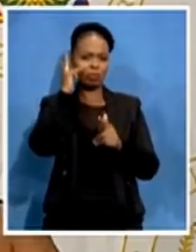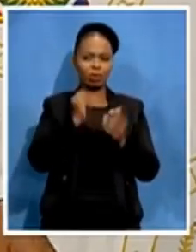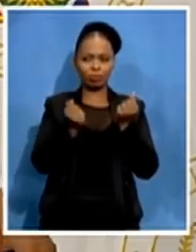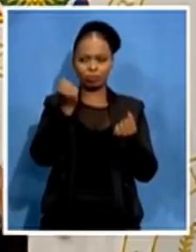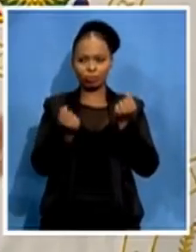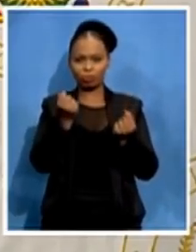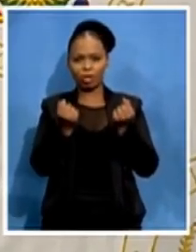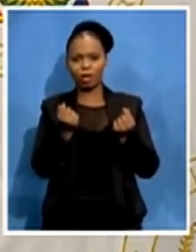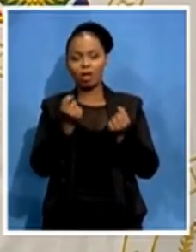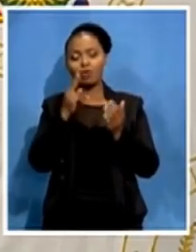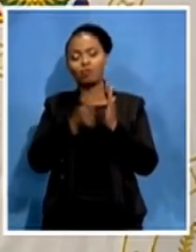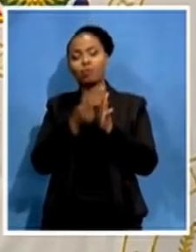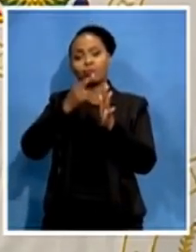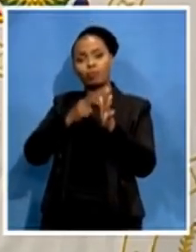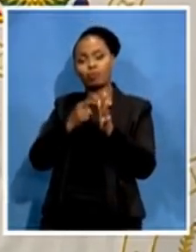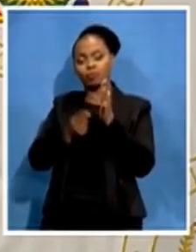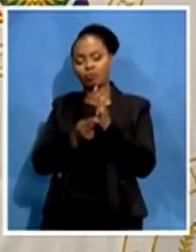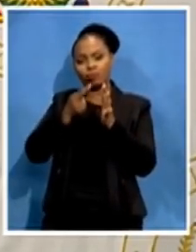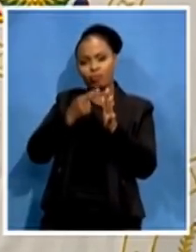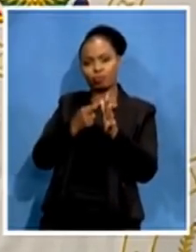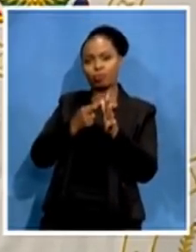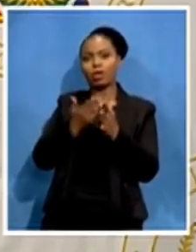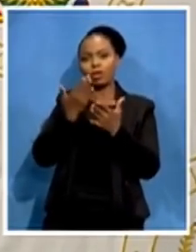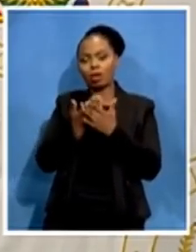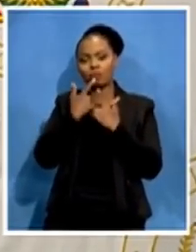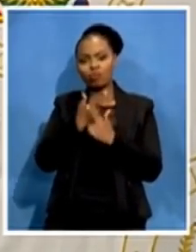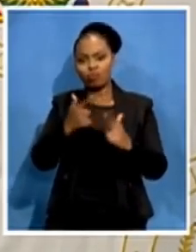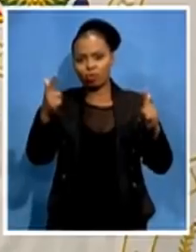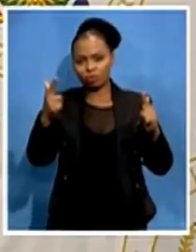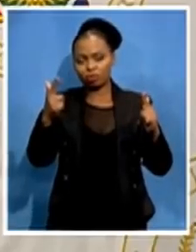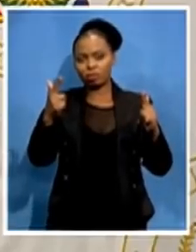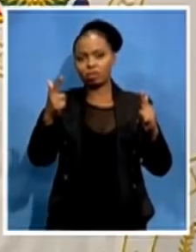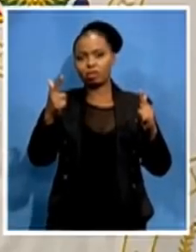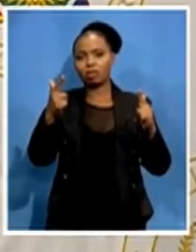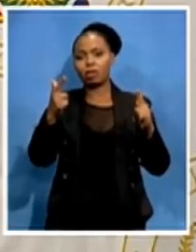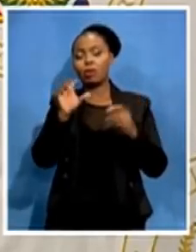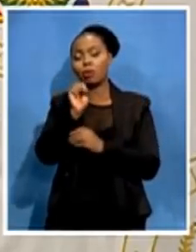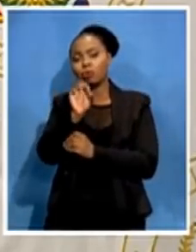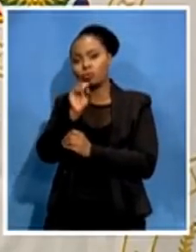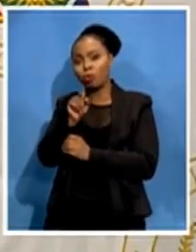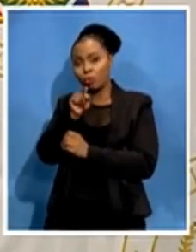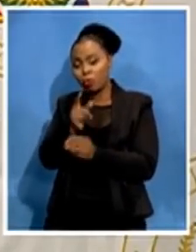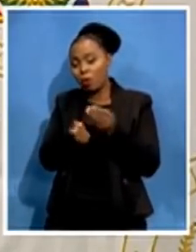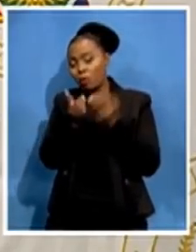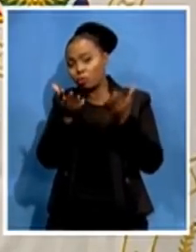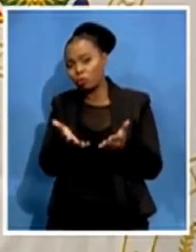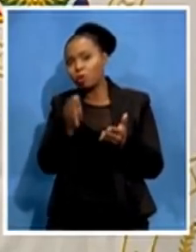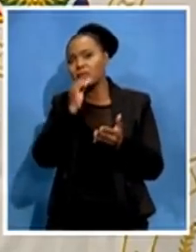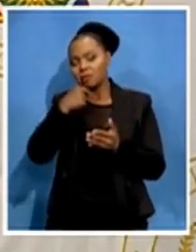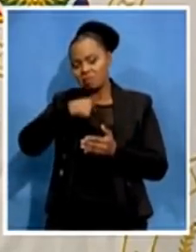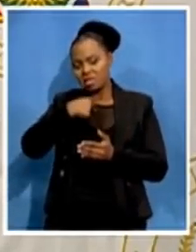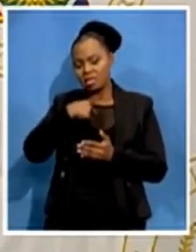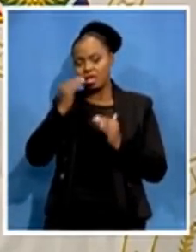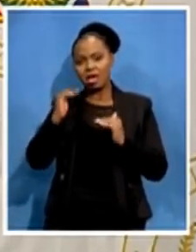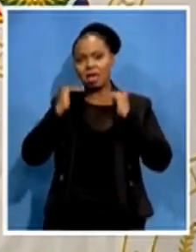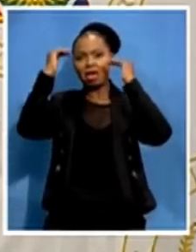be launched. And under those circumstances, it's most inappropriate for me as head of the judiciary to be